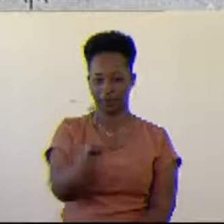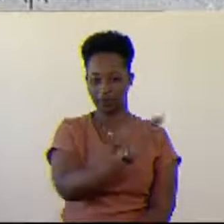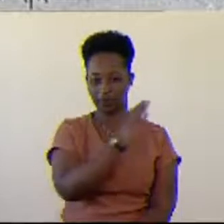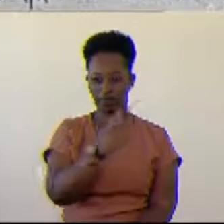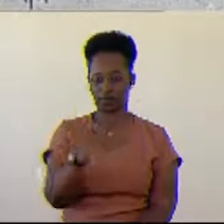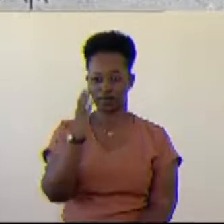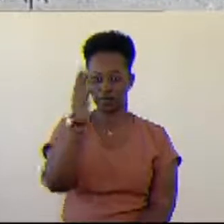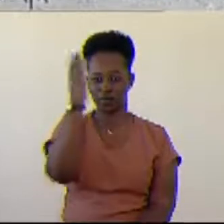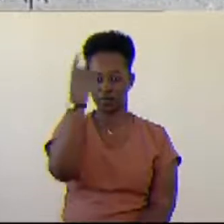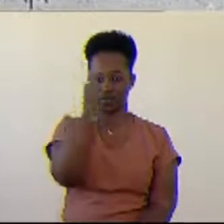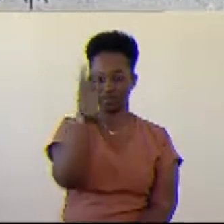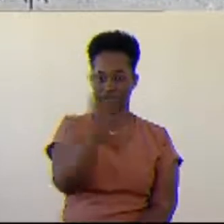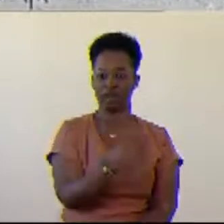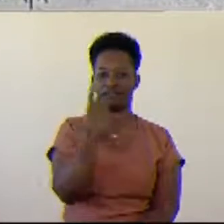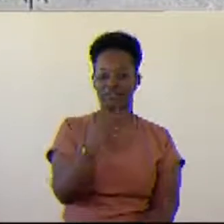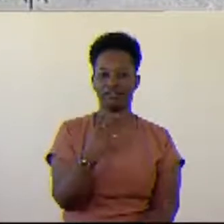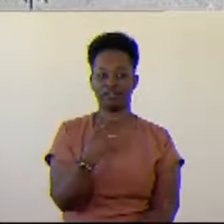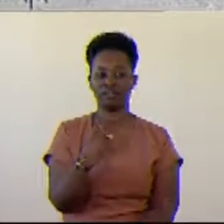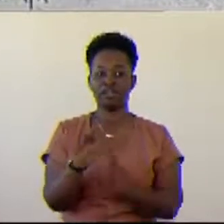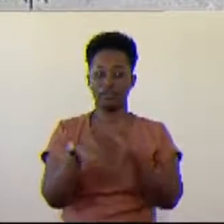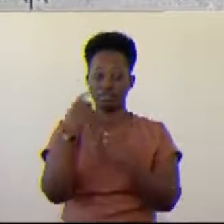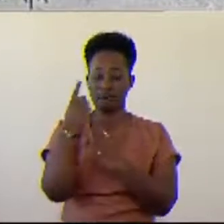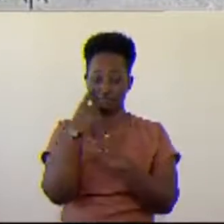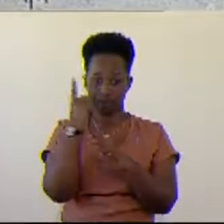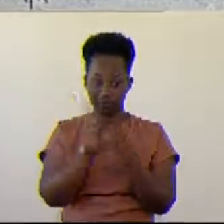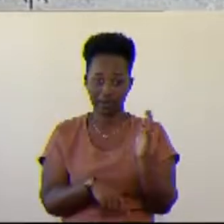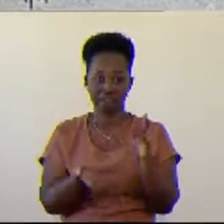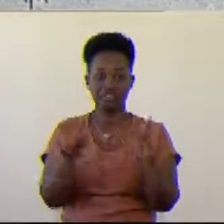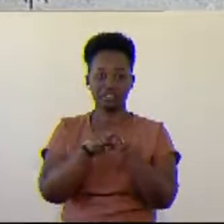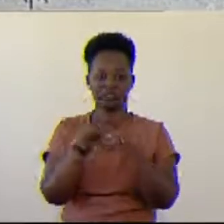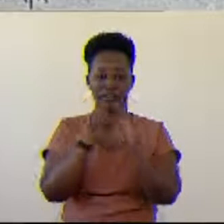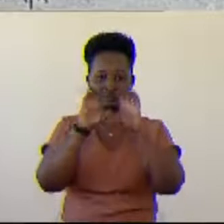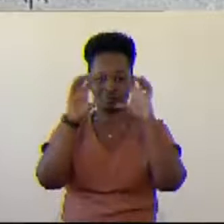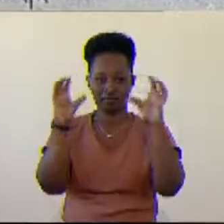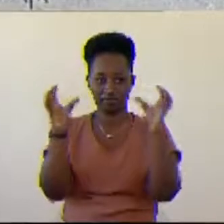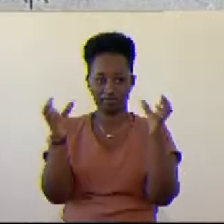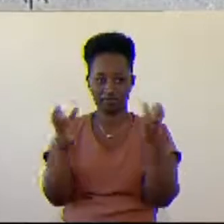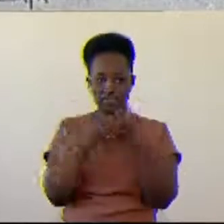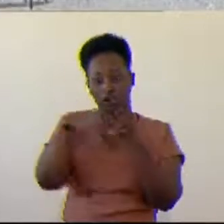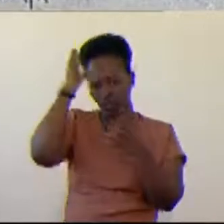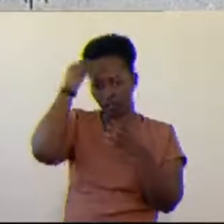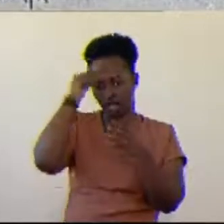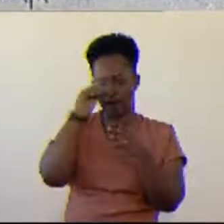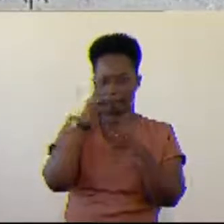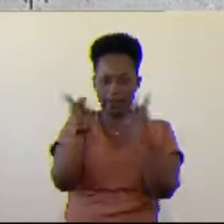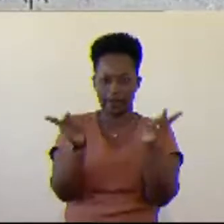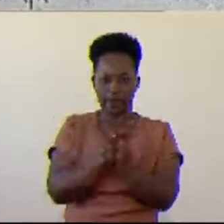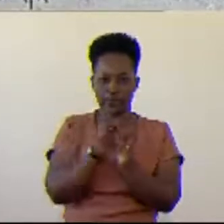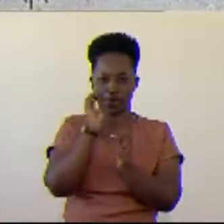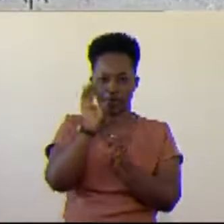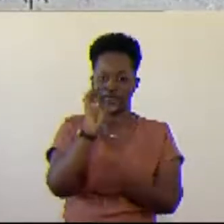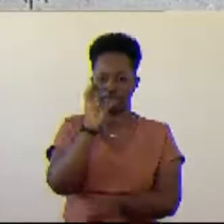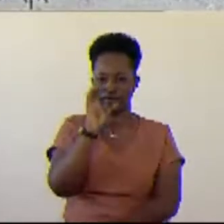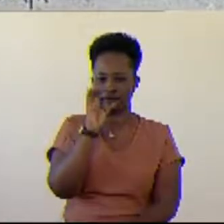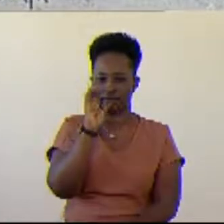you are going to find that, this is like a plane of symmetry. You learn about plane of symmetry as well. And